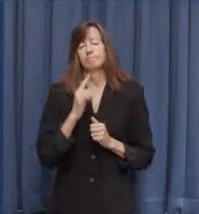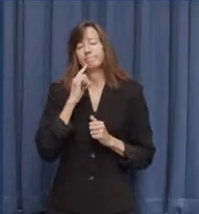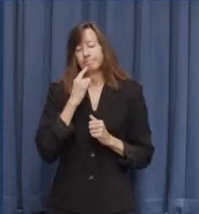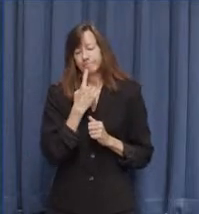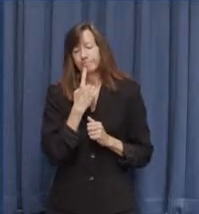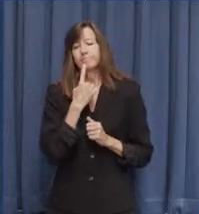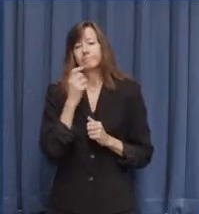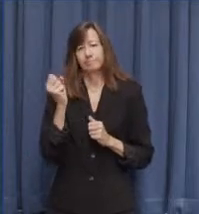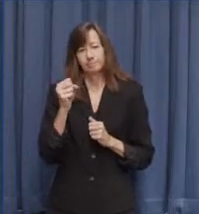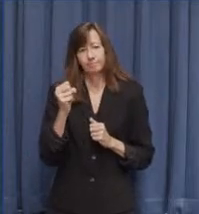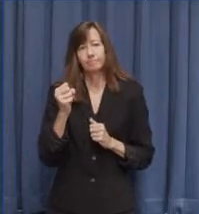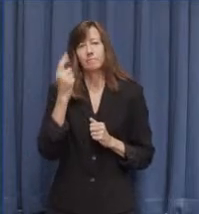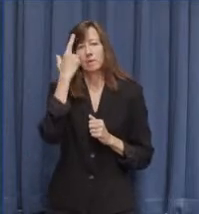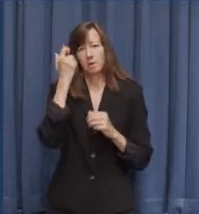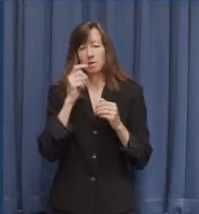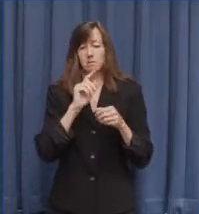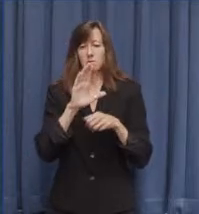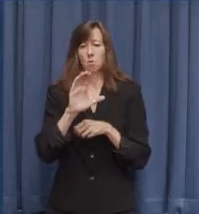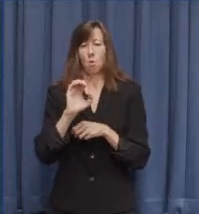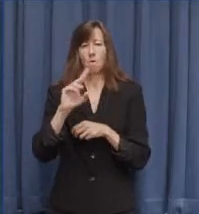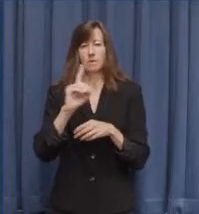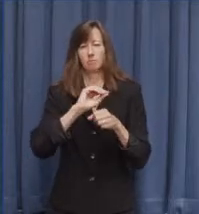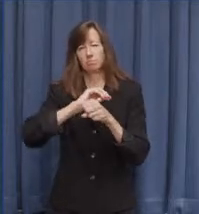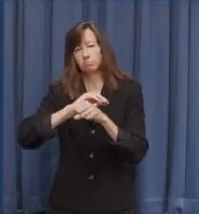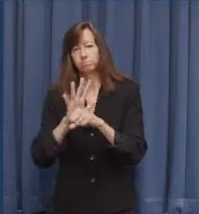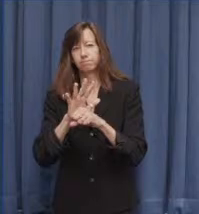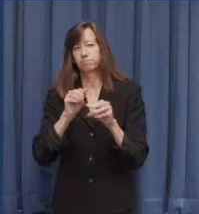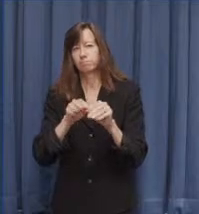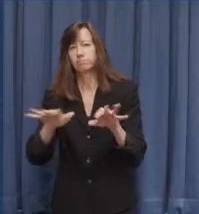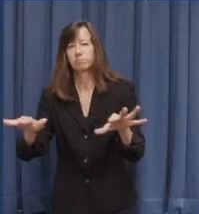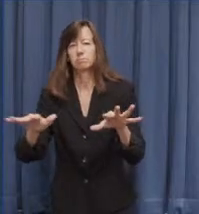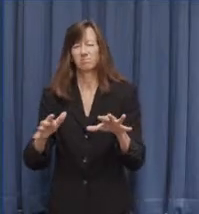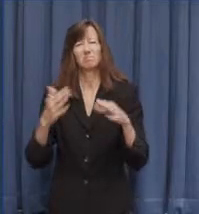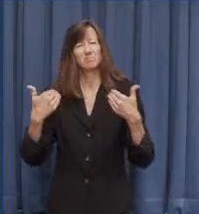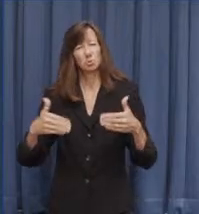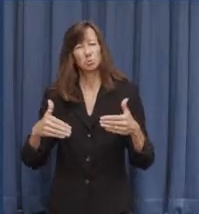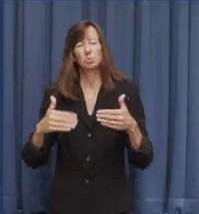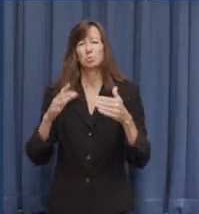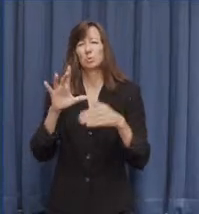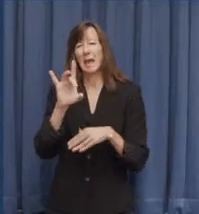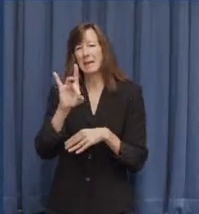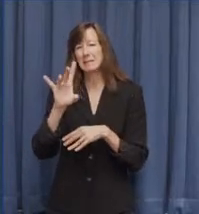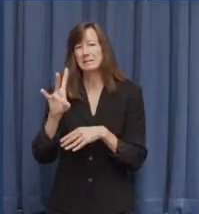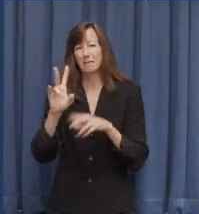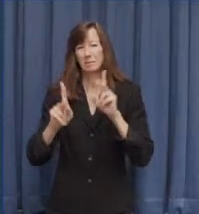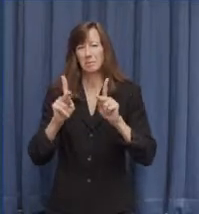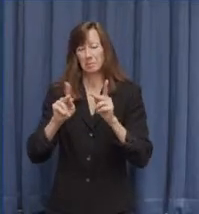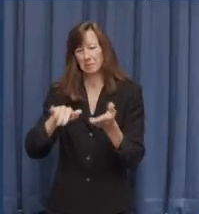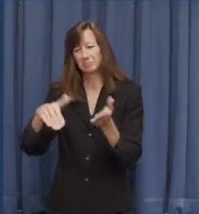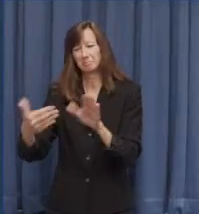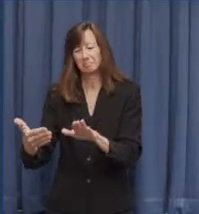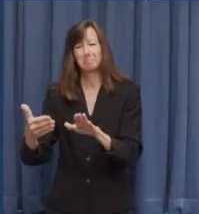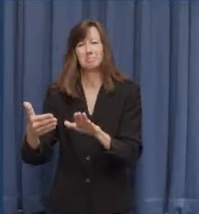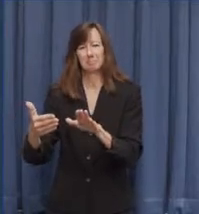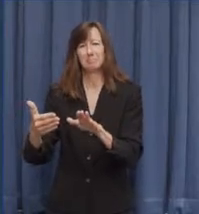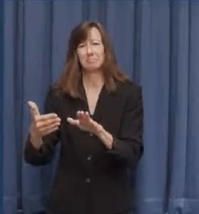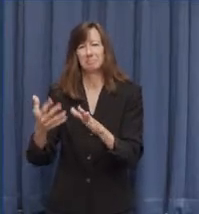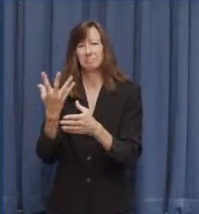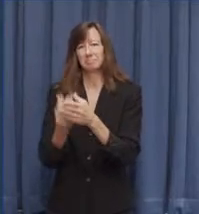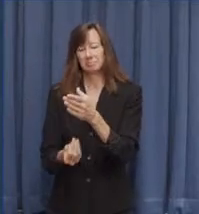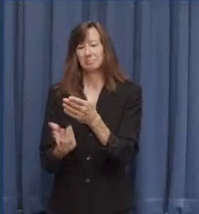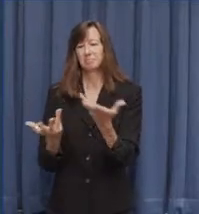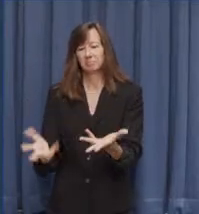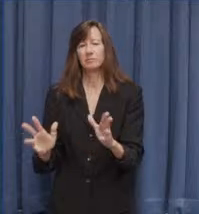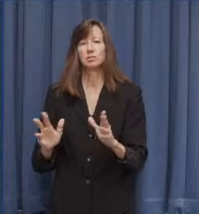and deadly COVID is, we have had 87 fatalities among Ulster County residents. The good news,